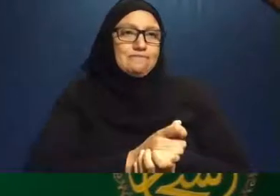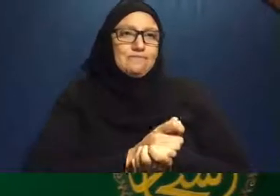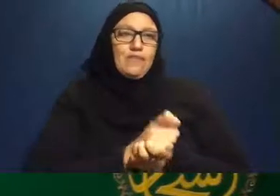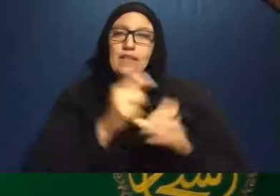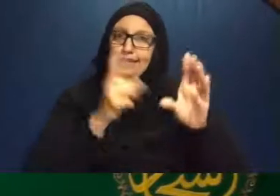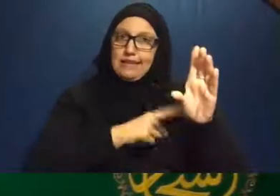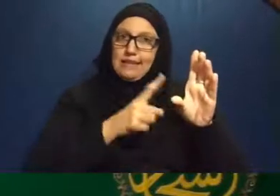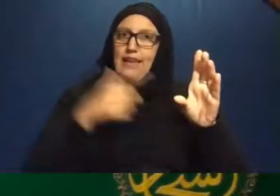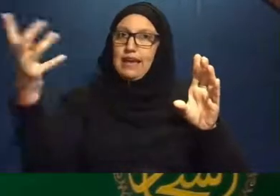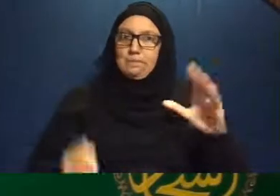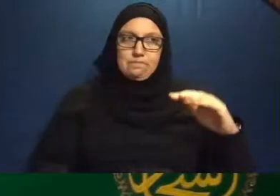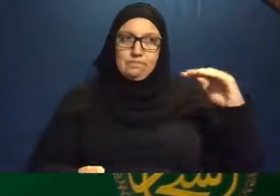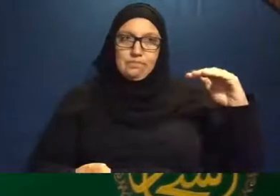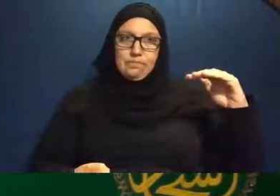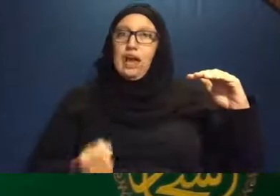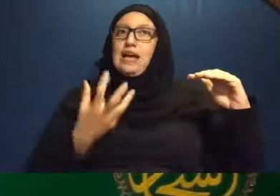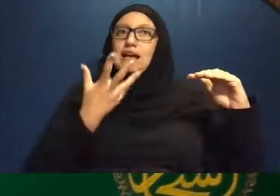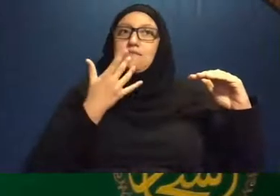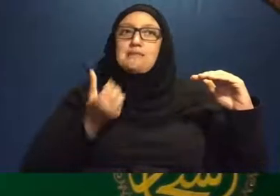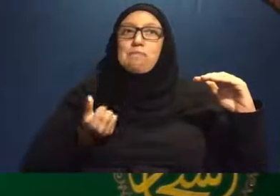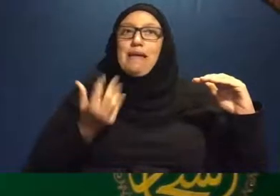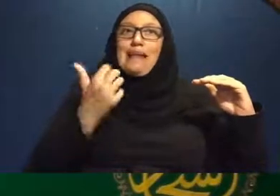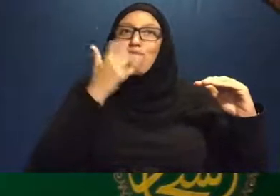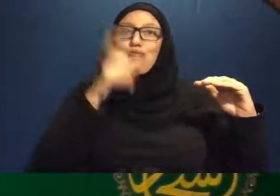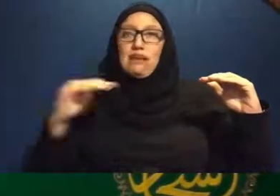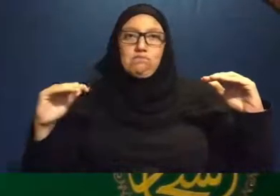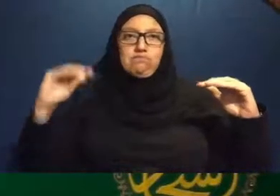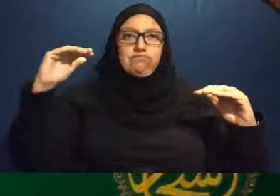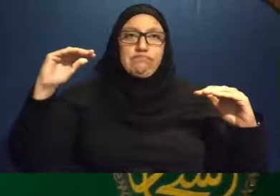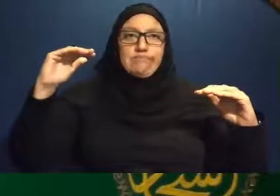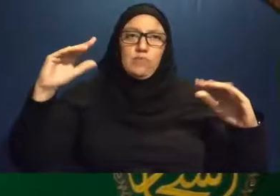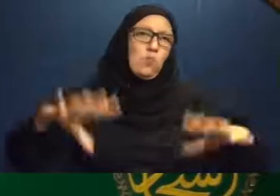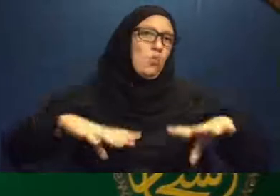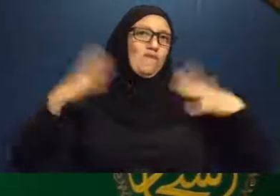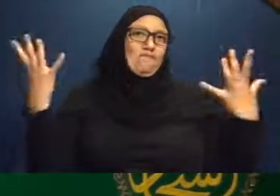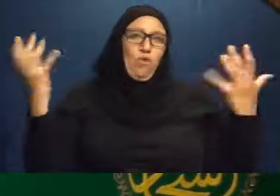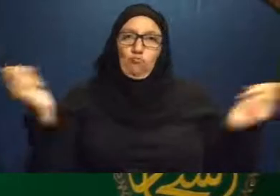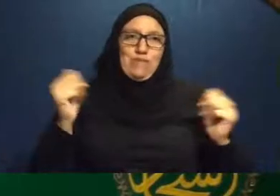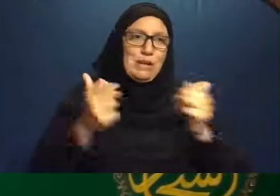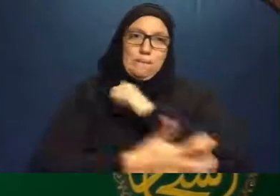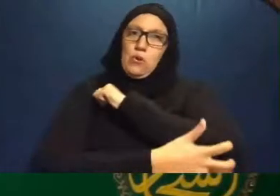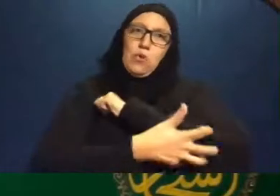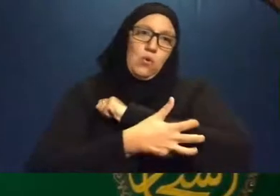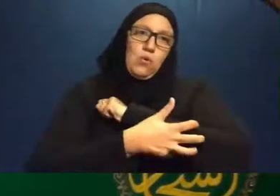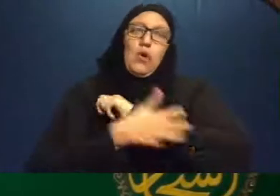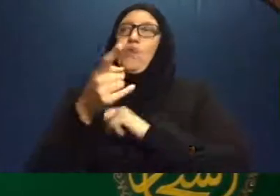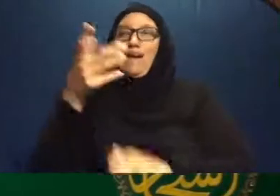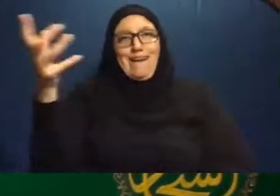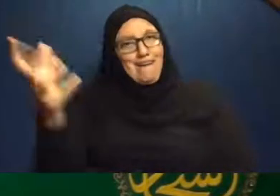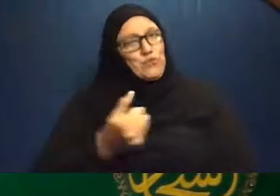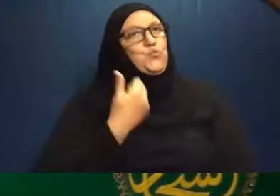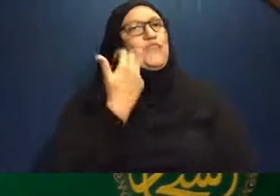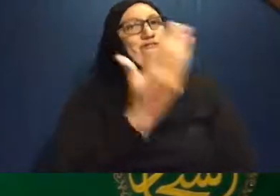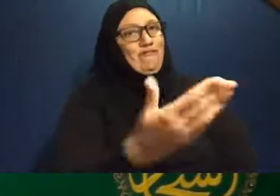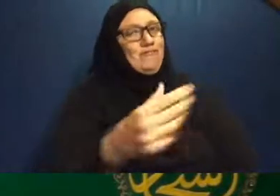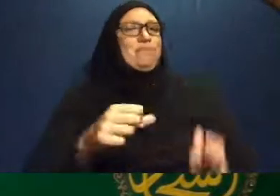expenses, that are short of certain amount of money. Such people are categorically poor, and you're expected to give them